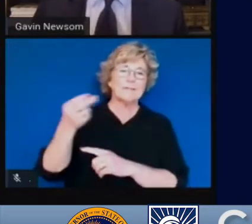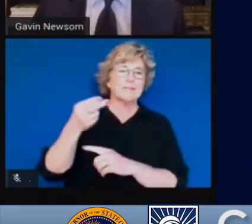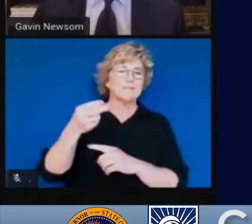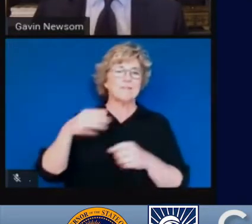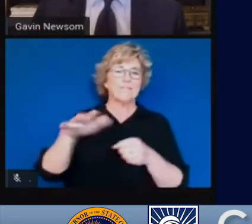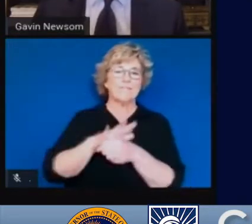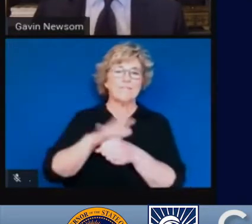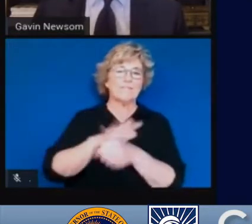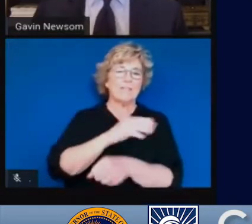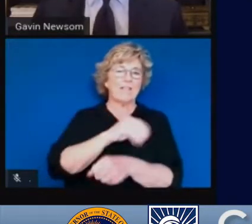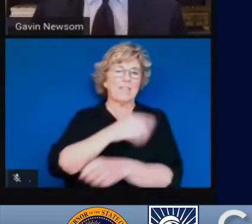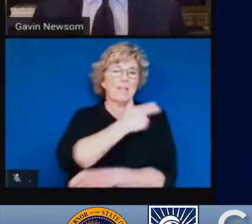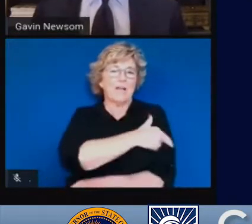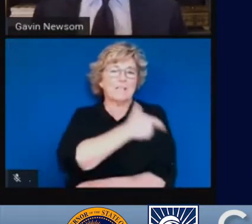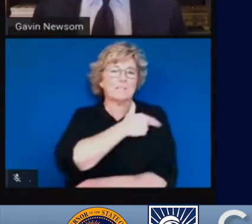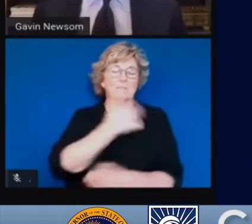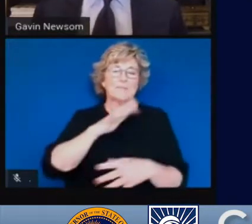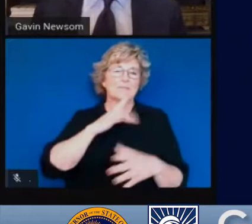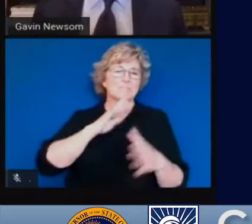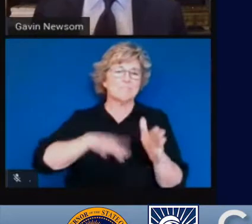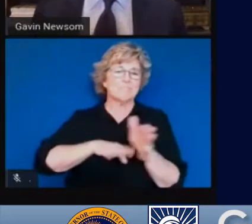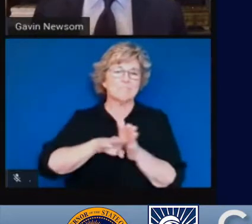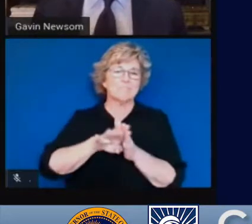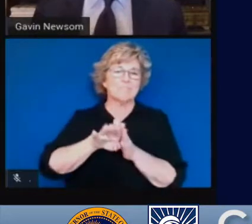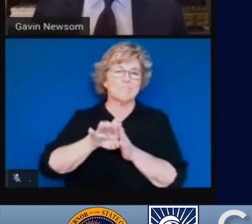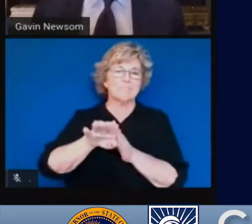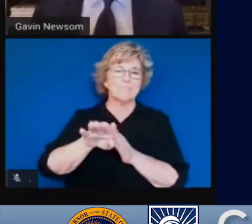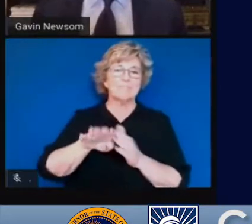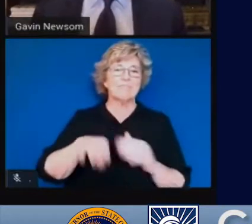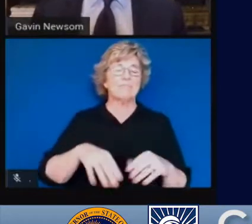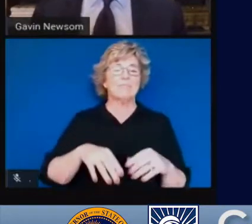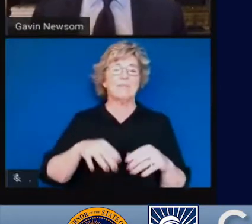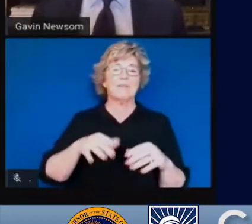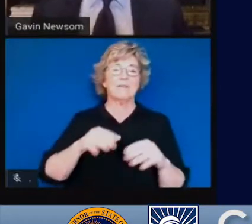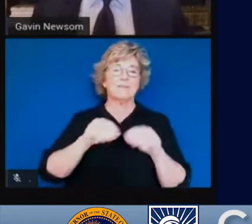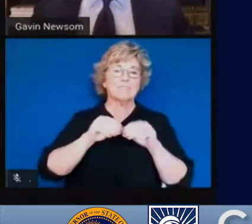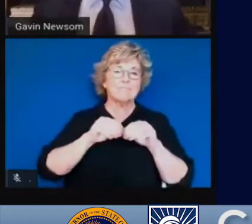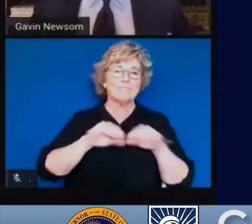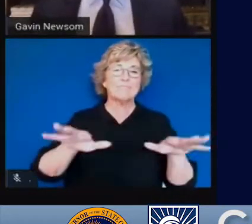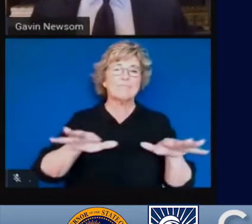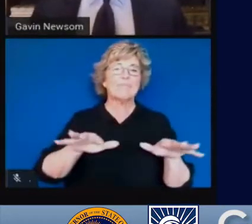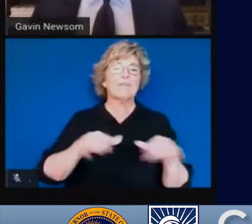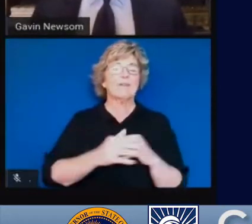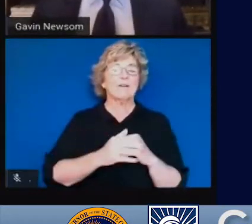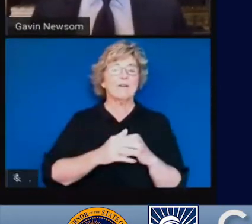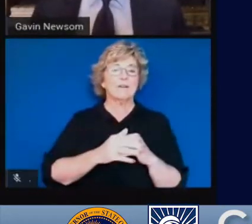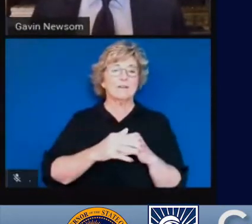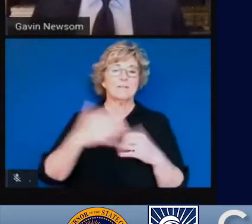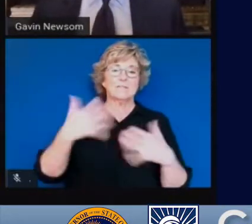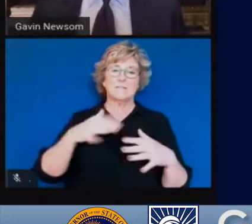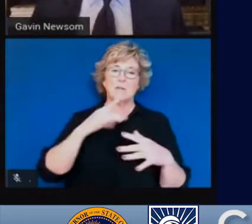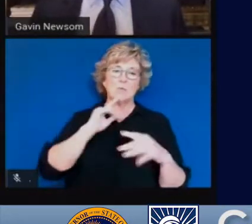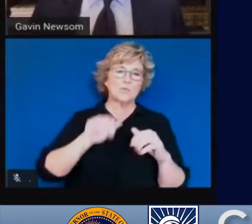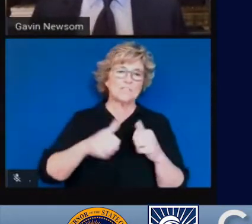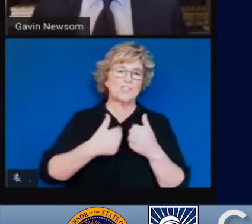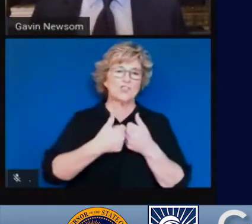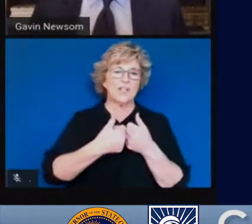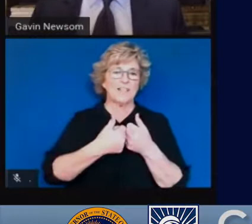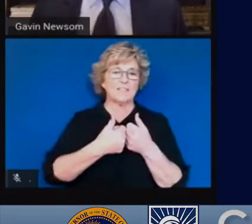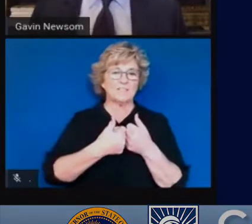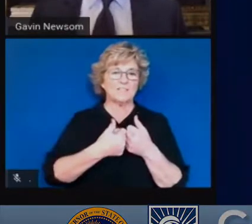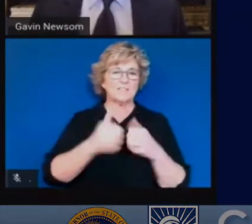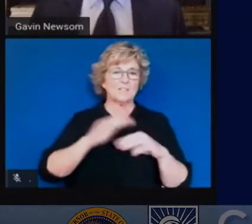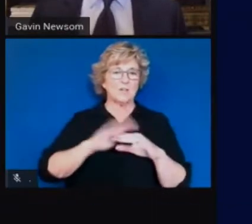a surge that we are experiencing, not dissimilar to other parts of the country, but putting real challenges on